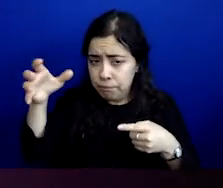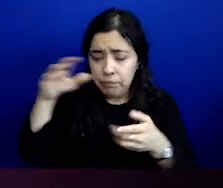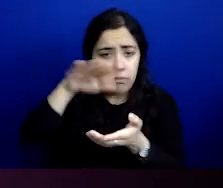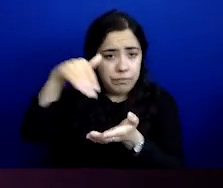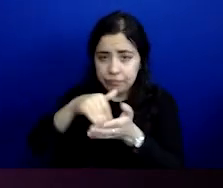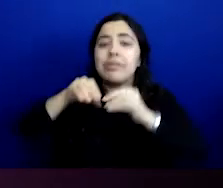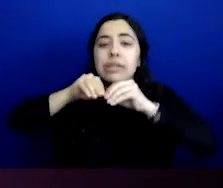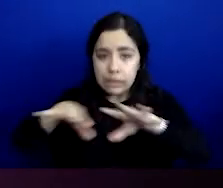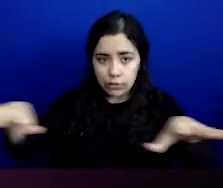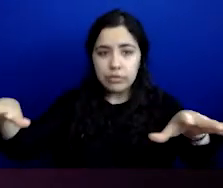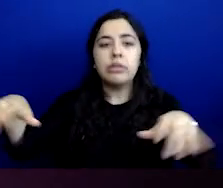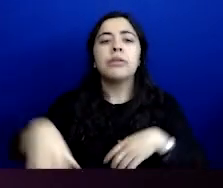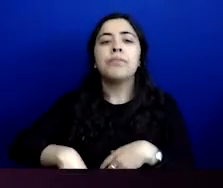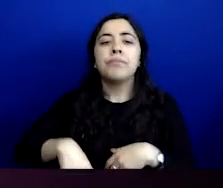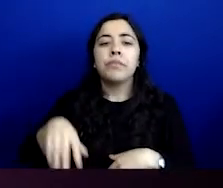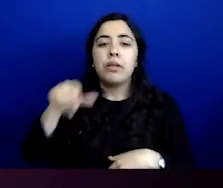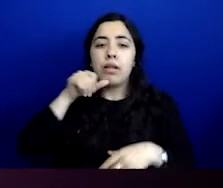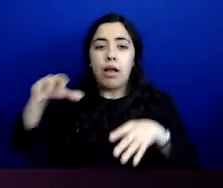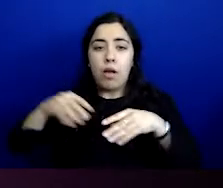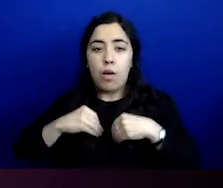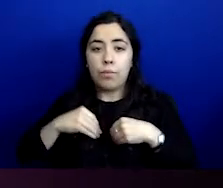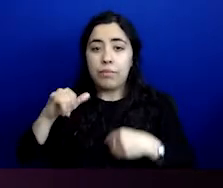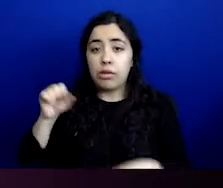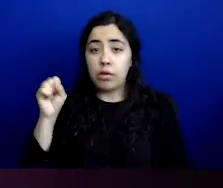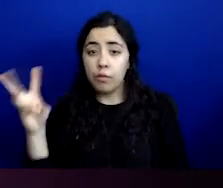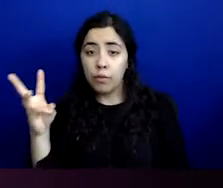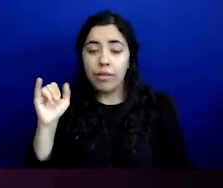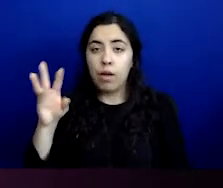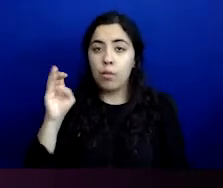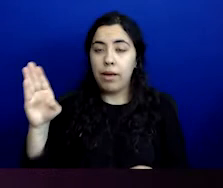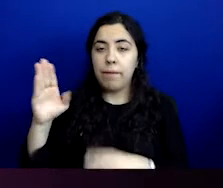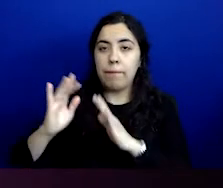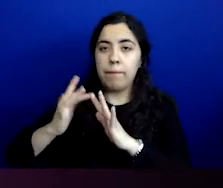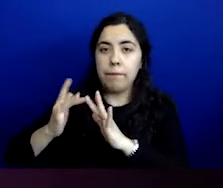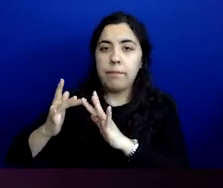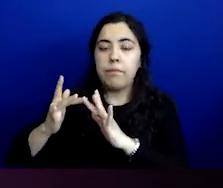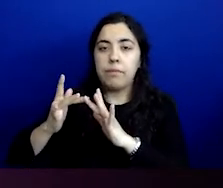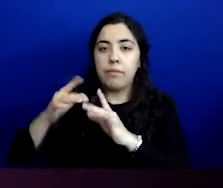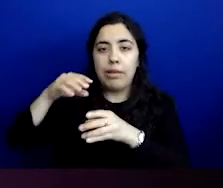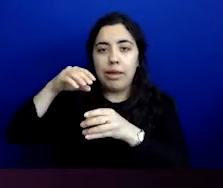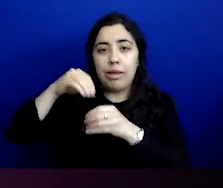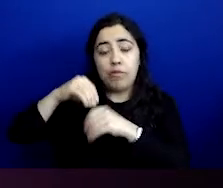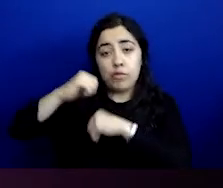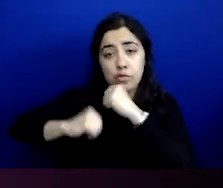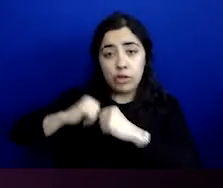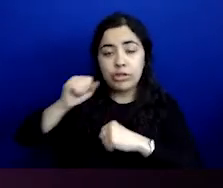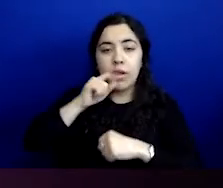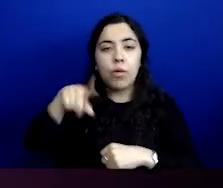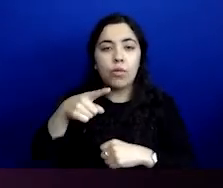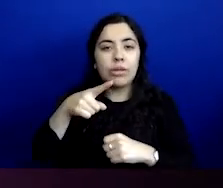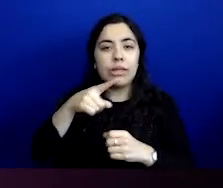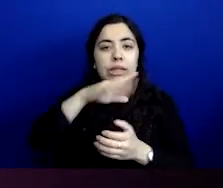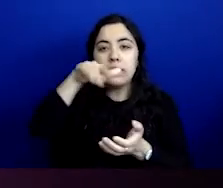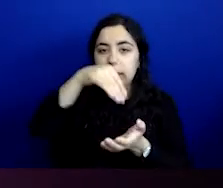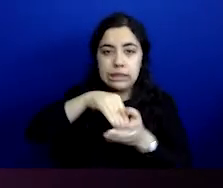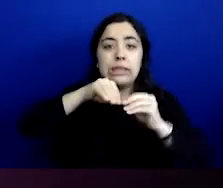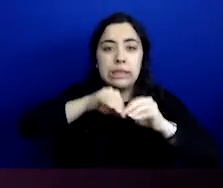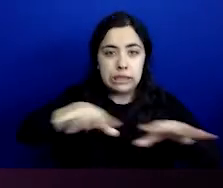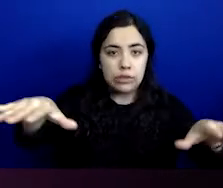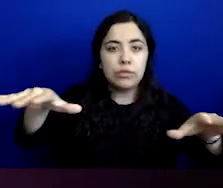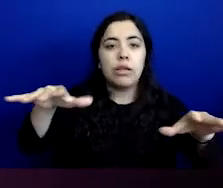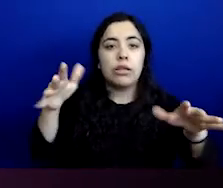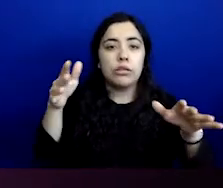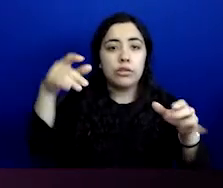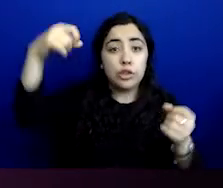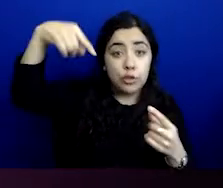not only of the software, the web infrastructure. So we're not only decentralizing the servers, but we're also often decentralizing